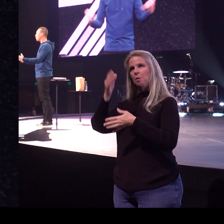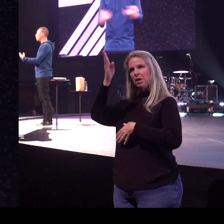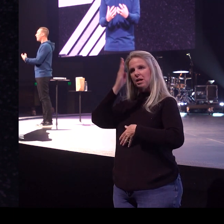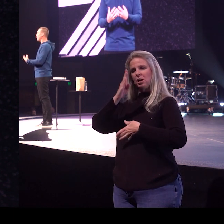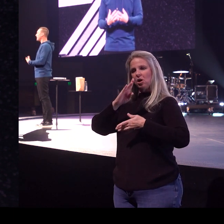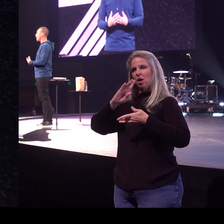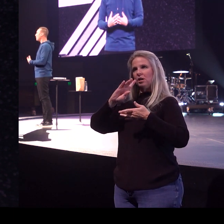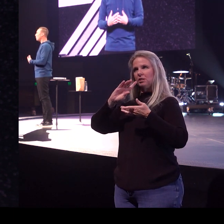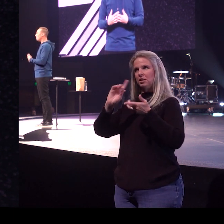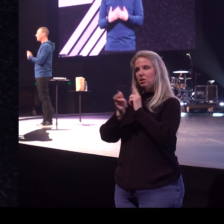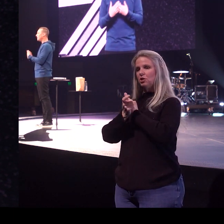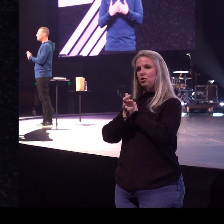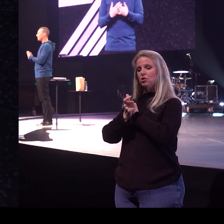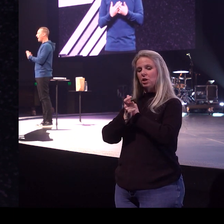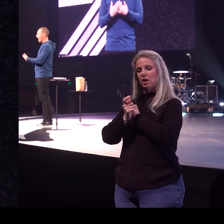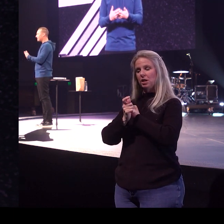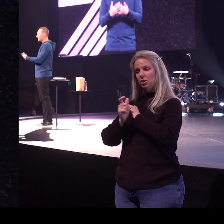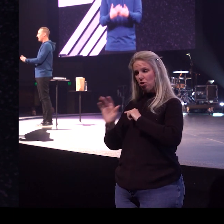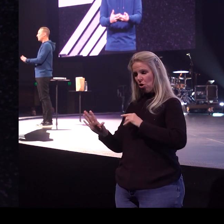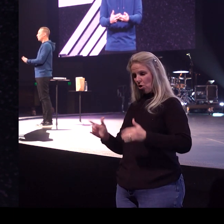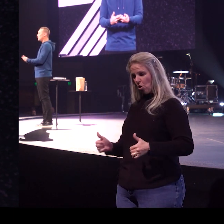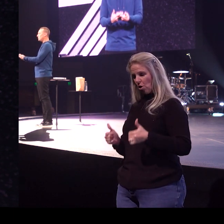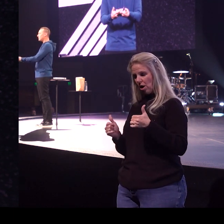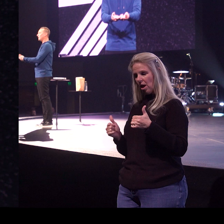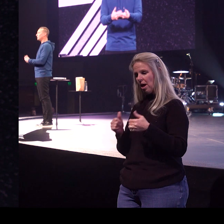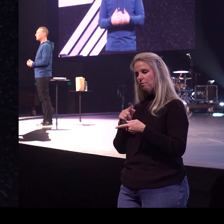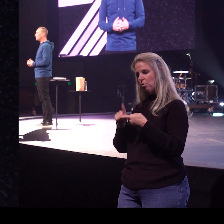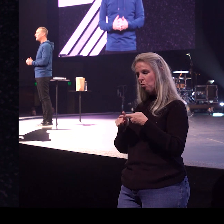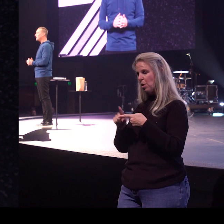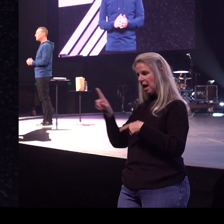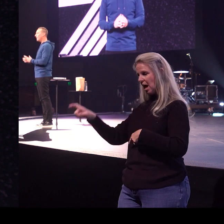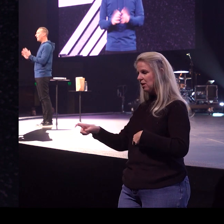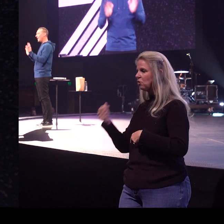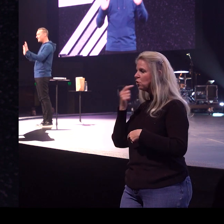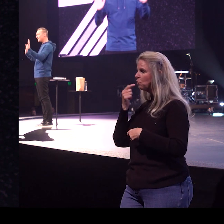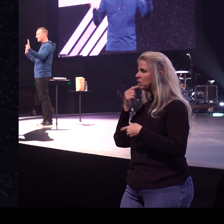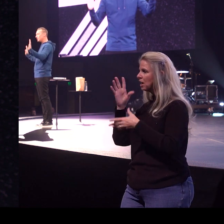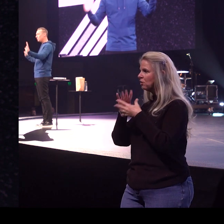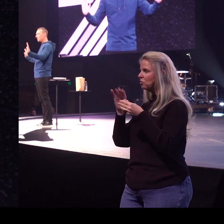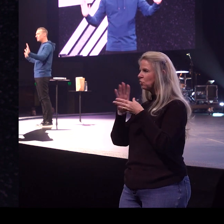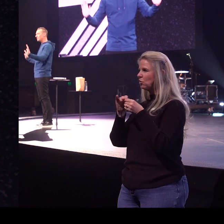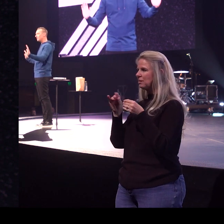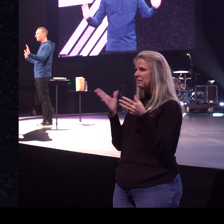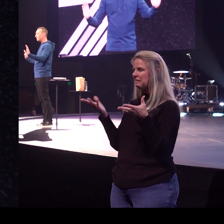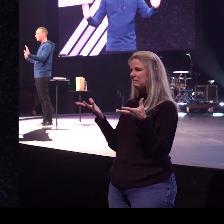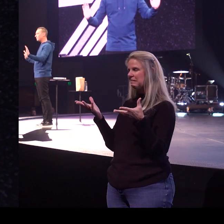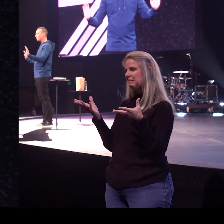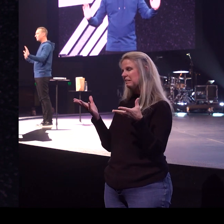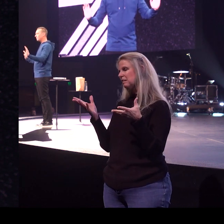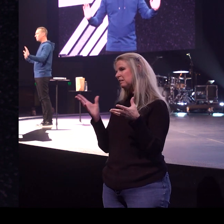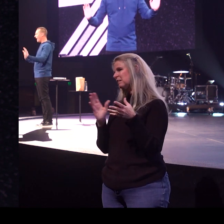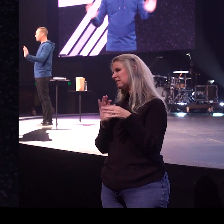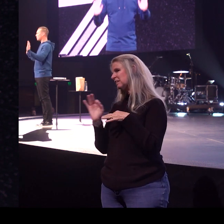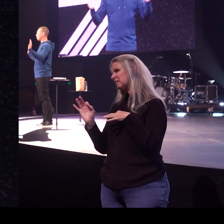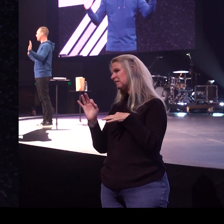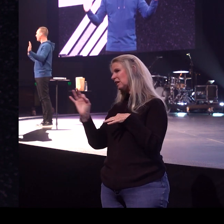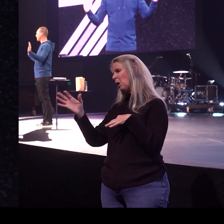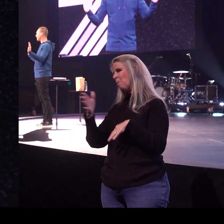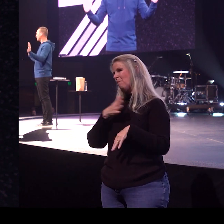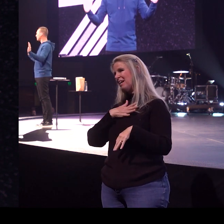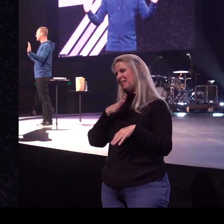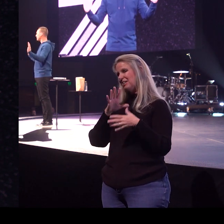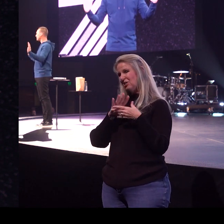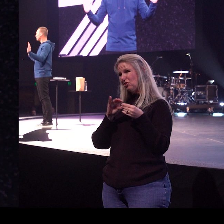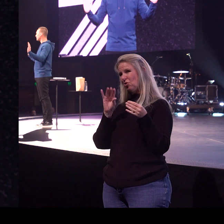doing so well right now. But when we asked Danielle, would you just tell your story? Do you know how hesitant she was? My story.